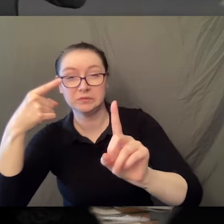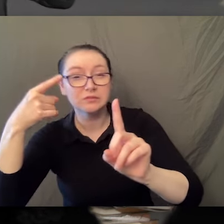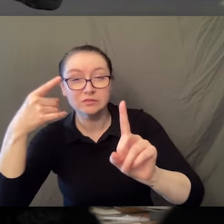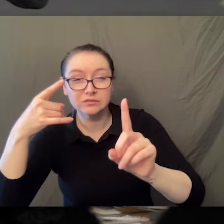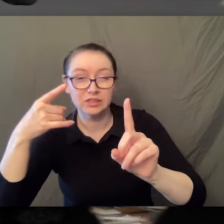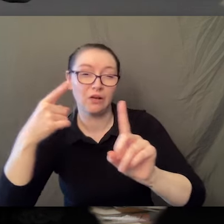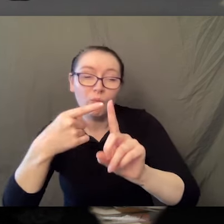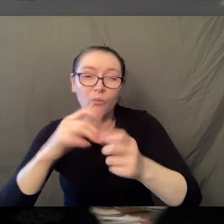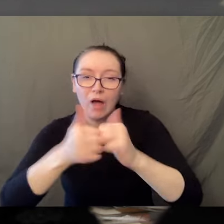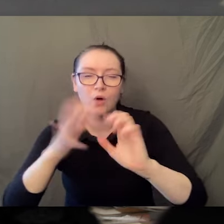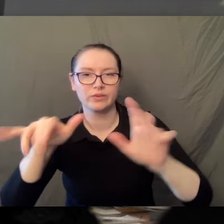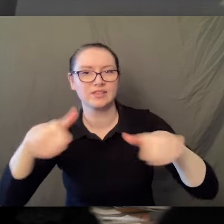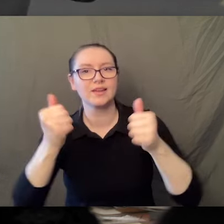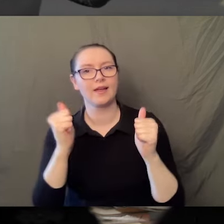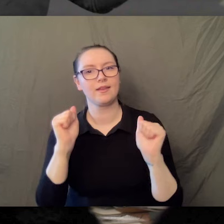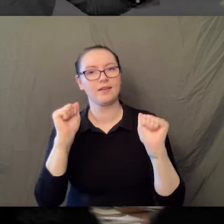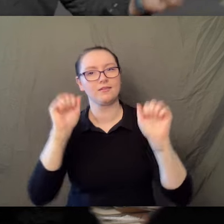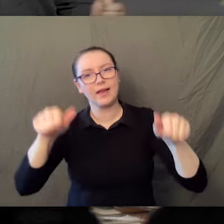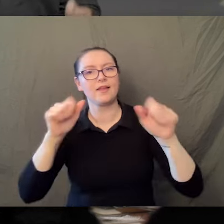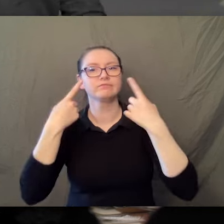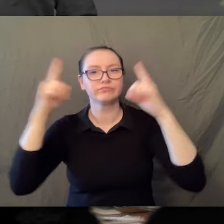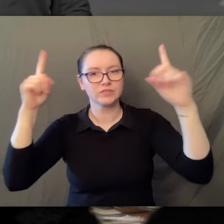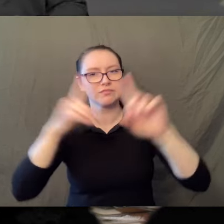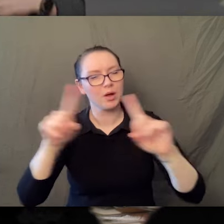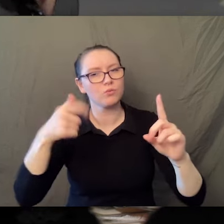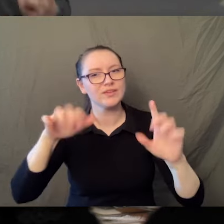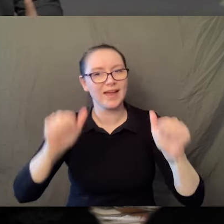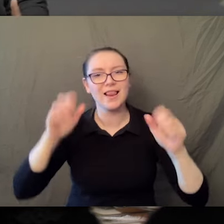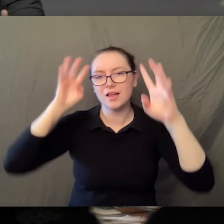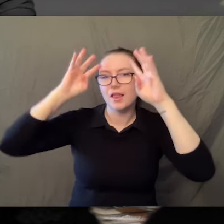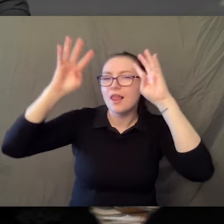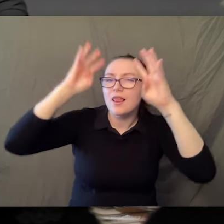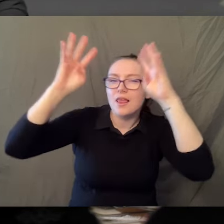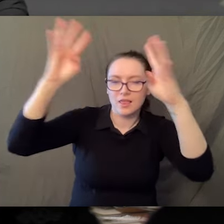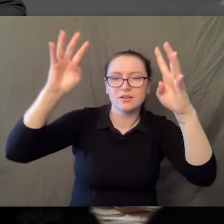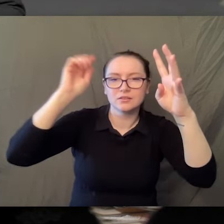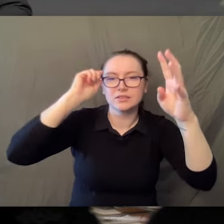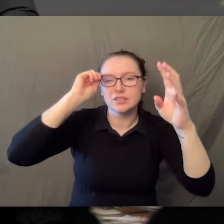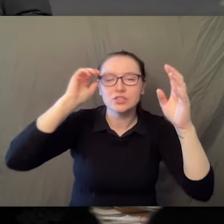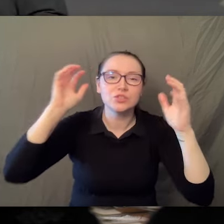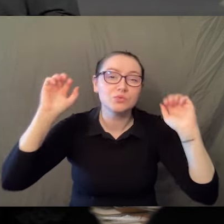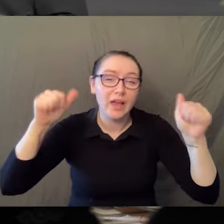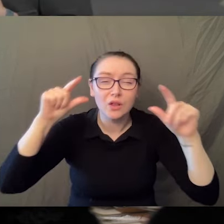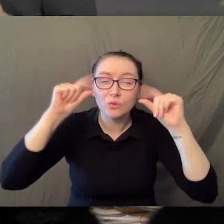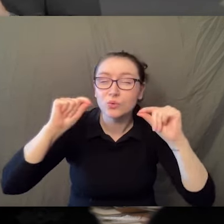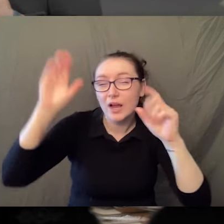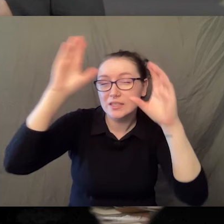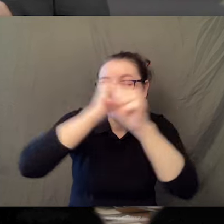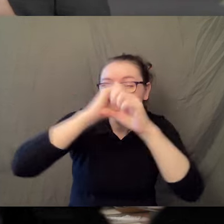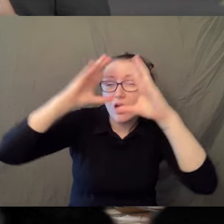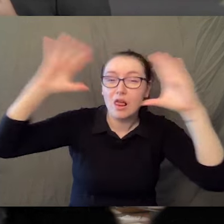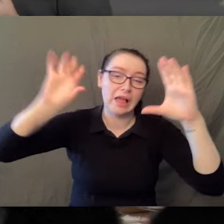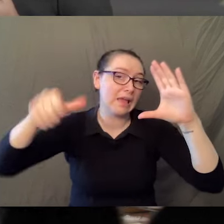imagination, clicking your heels together and going to the moon, there are limits to what you're able to practically imagine. And by that I mean, though you can